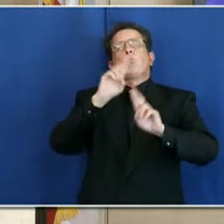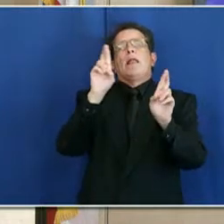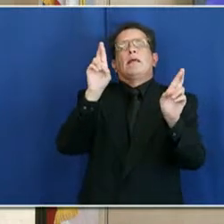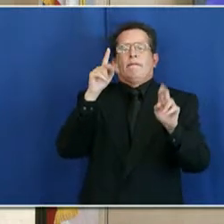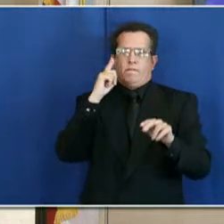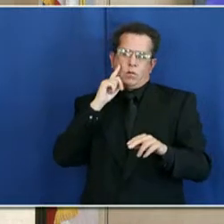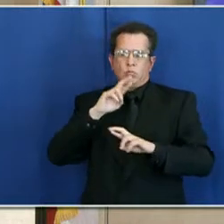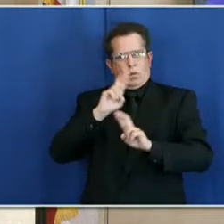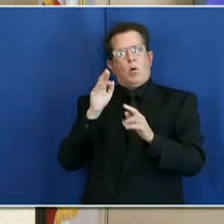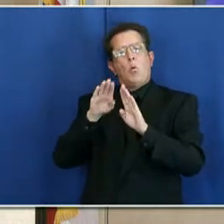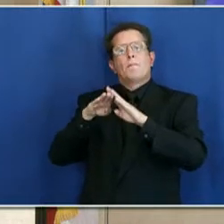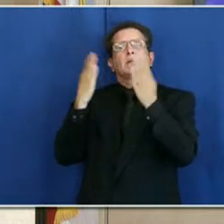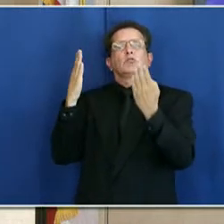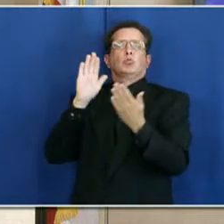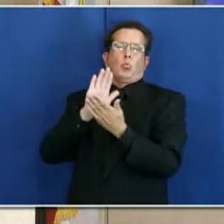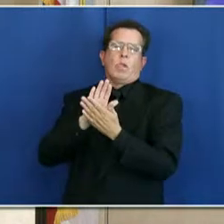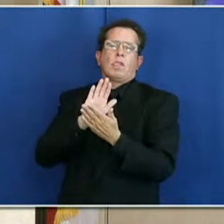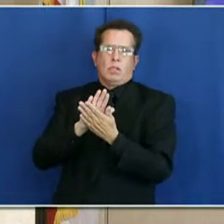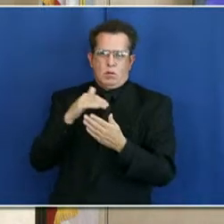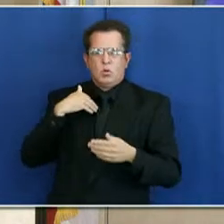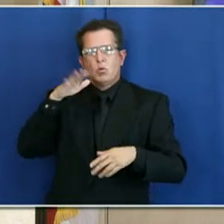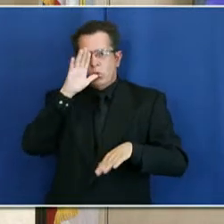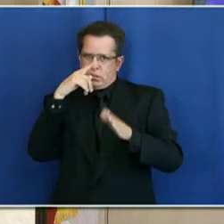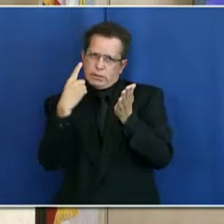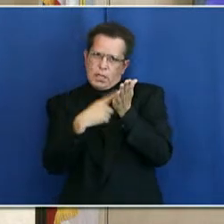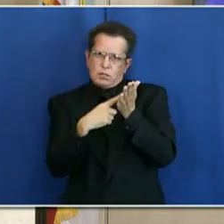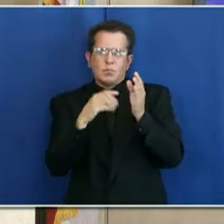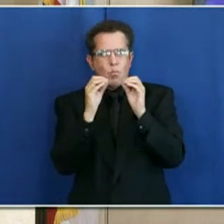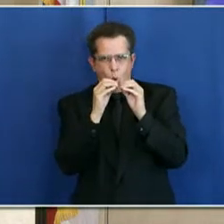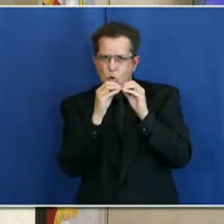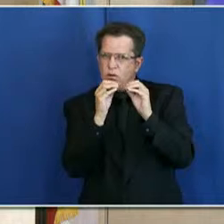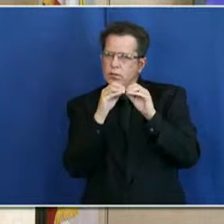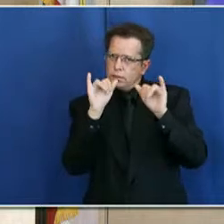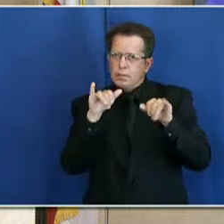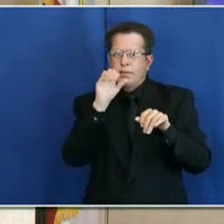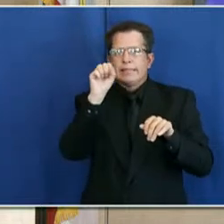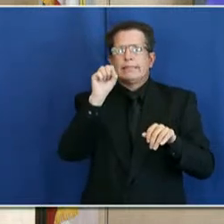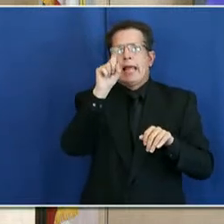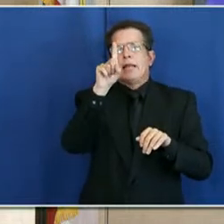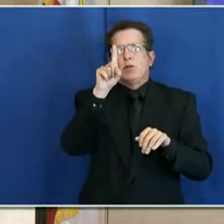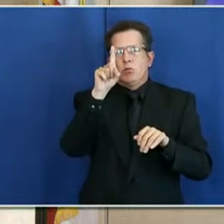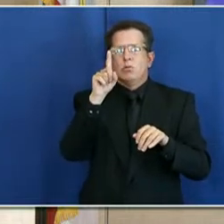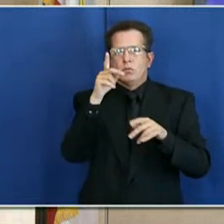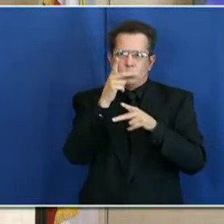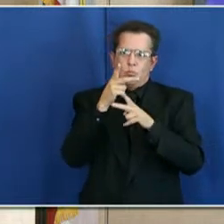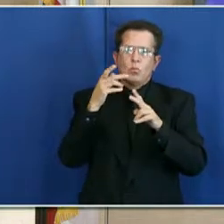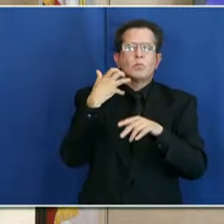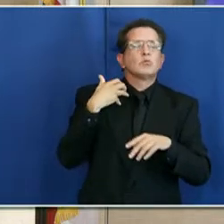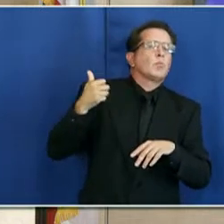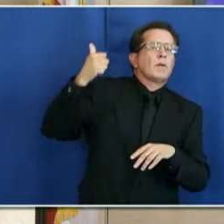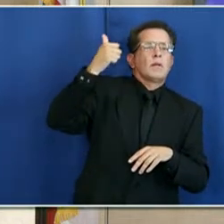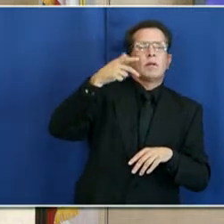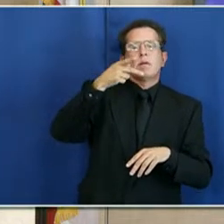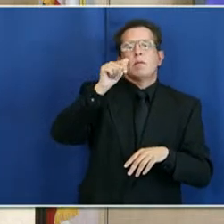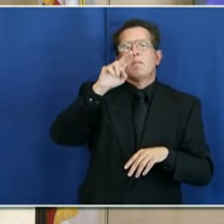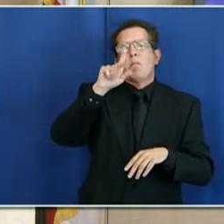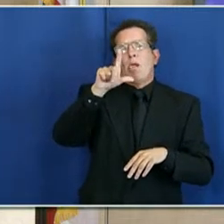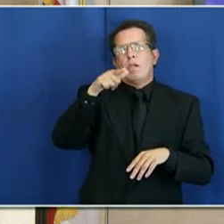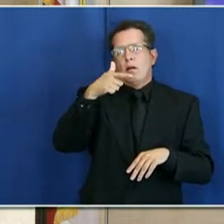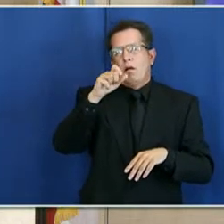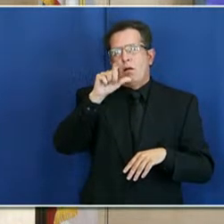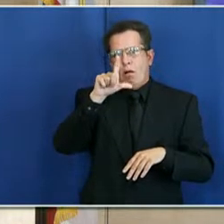potential reopenings. We're going to hear more about that today from the San Diego County Superintendent of Schools, Dr. Paul